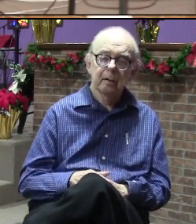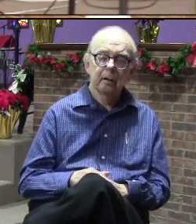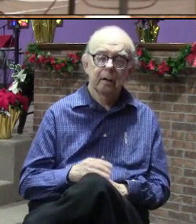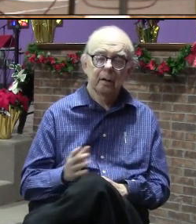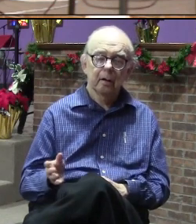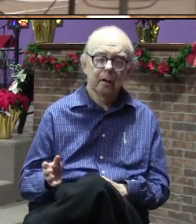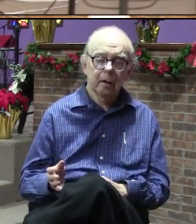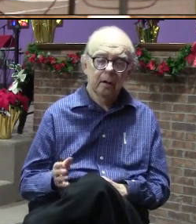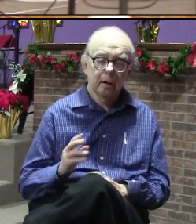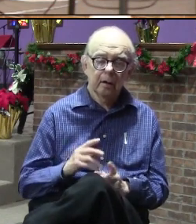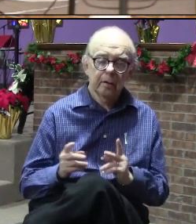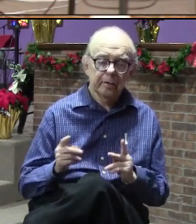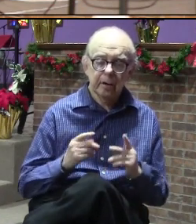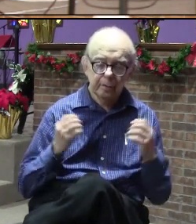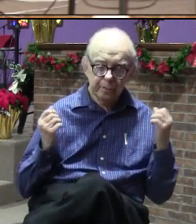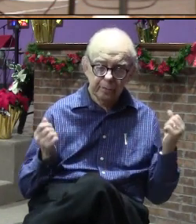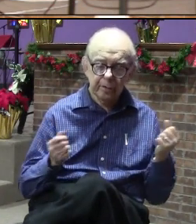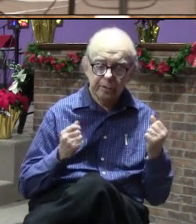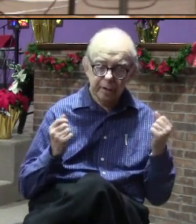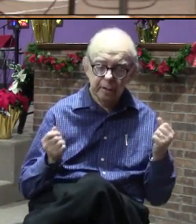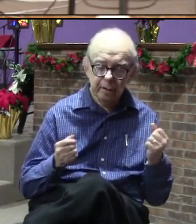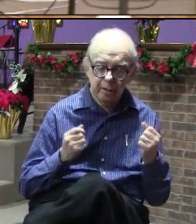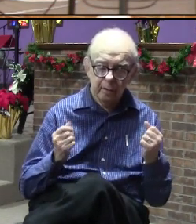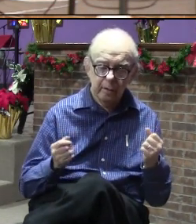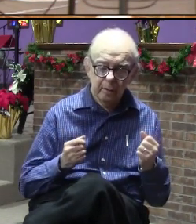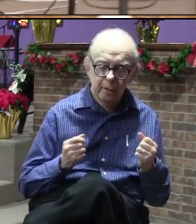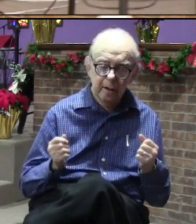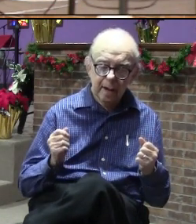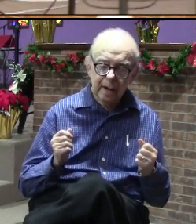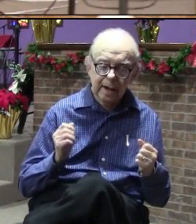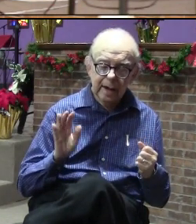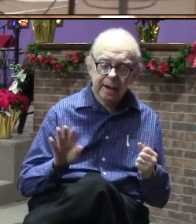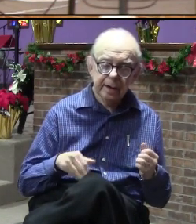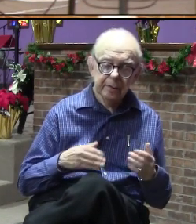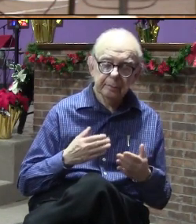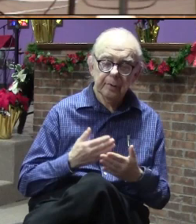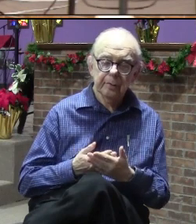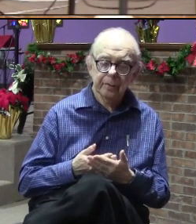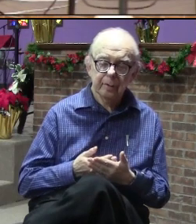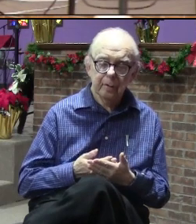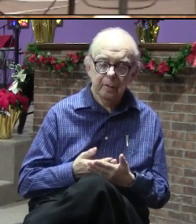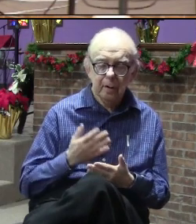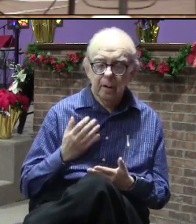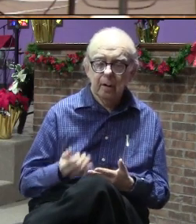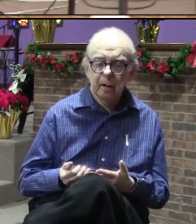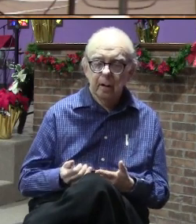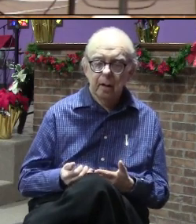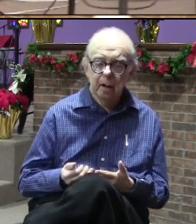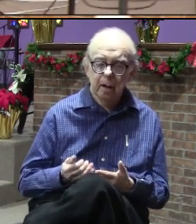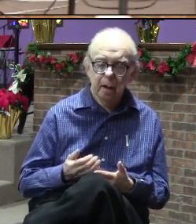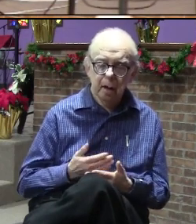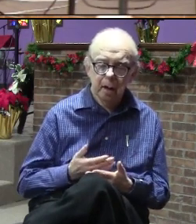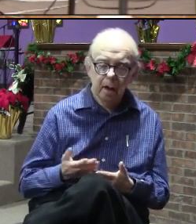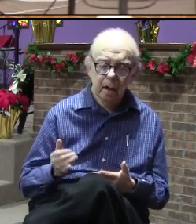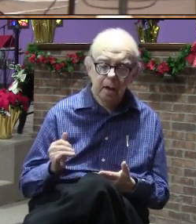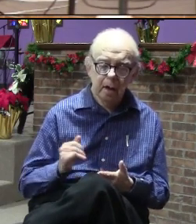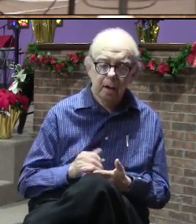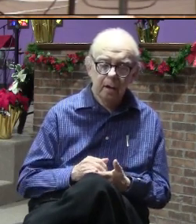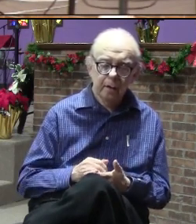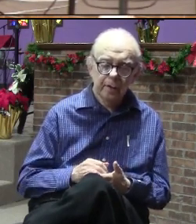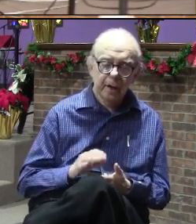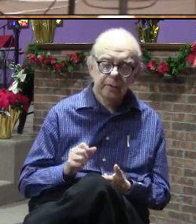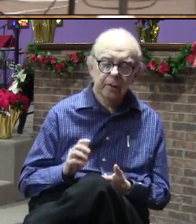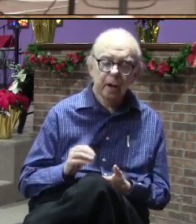There's going to be people rejoicing at his birth because there's something that he's going to